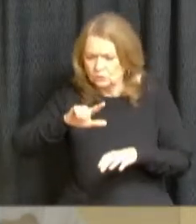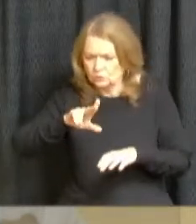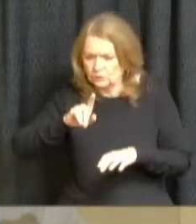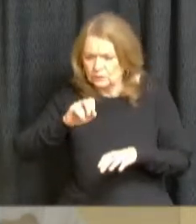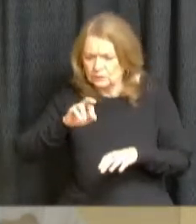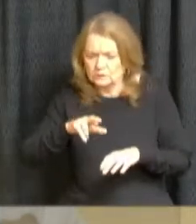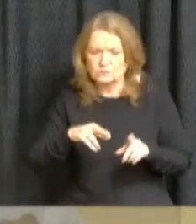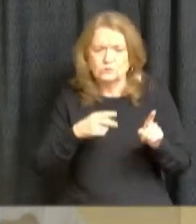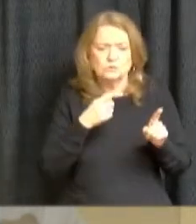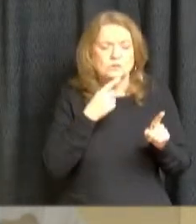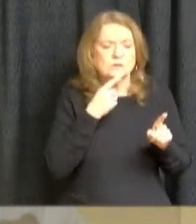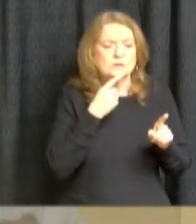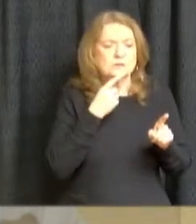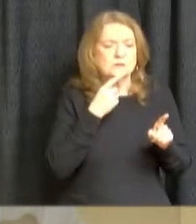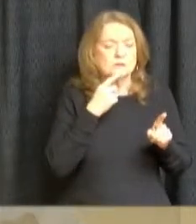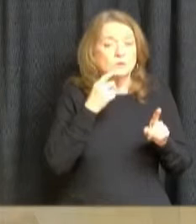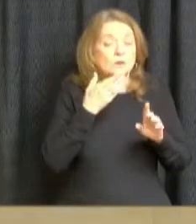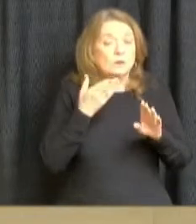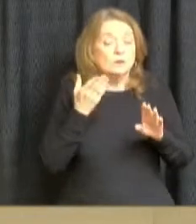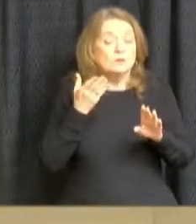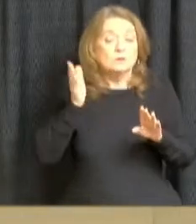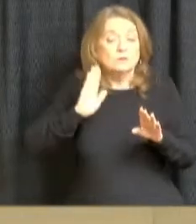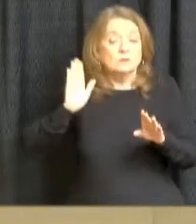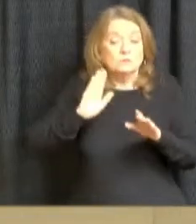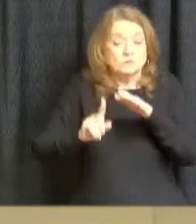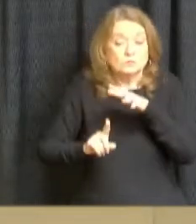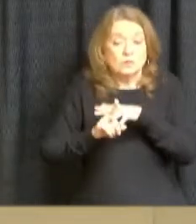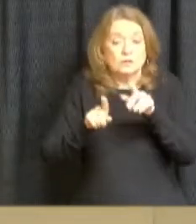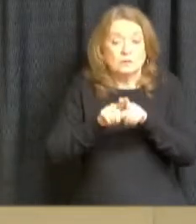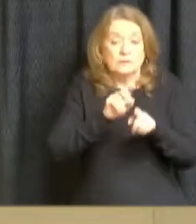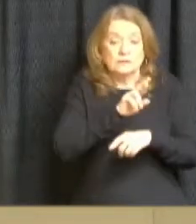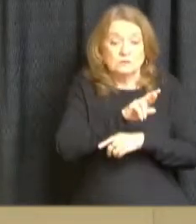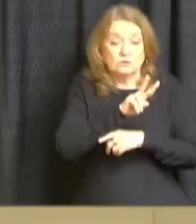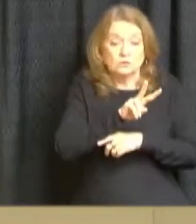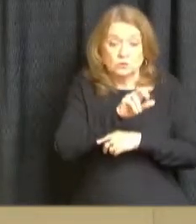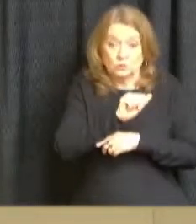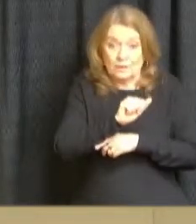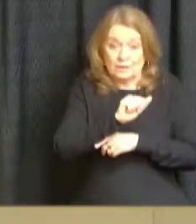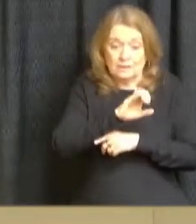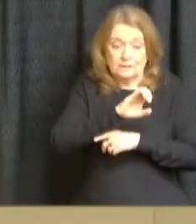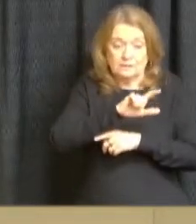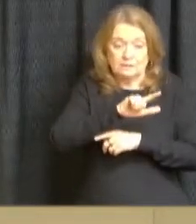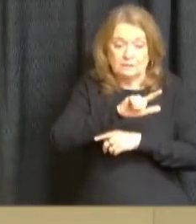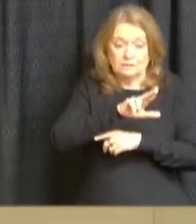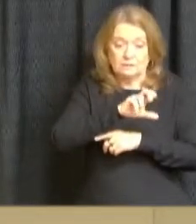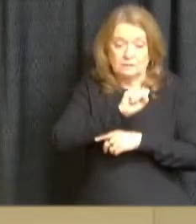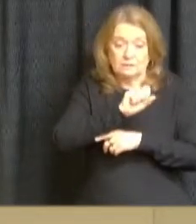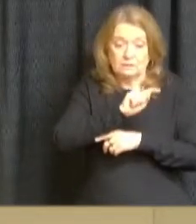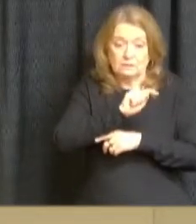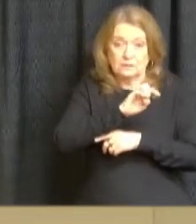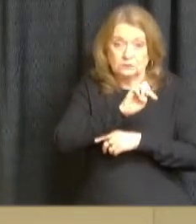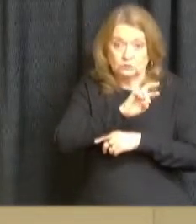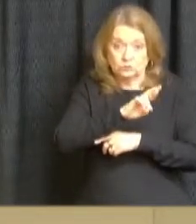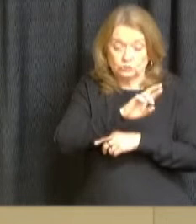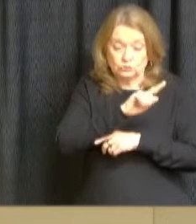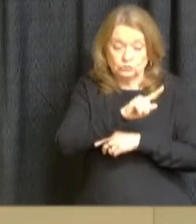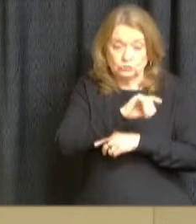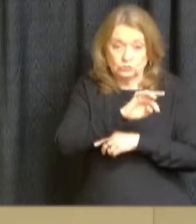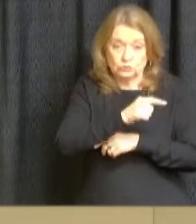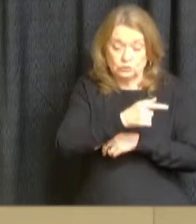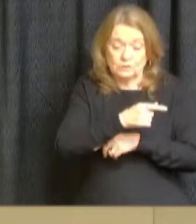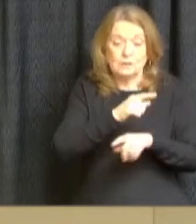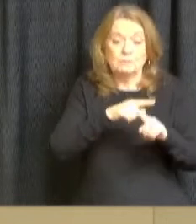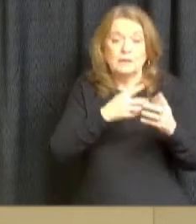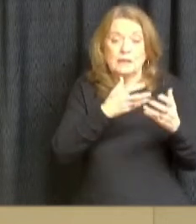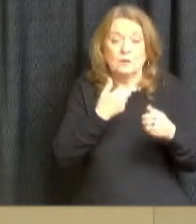was, originally it was brought up as R2A cluster zoning. He just wanted us